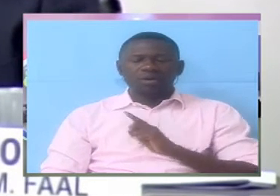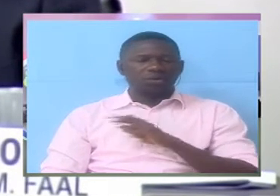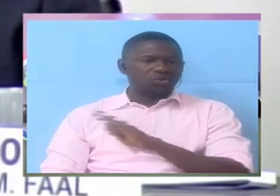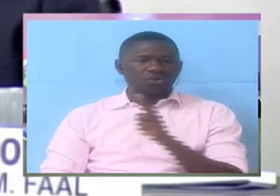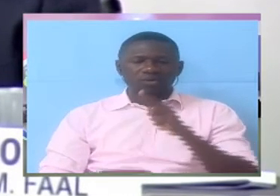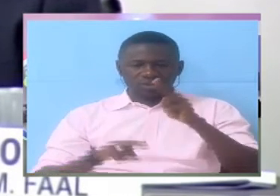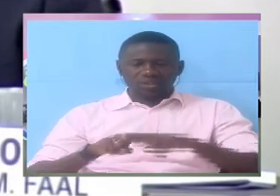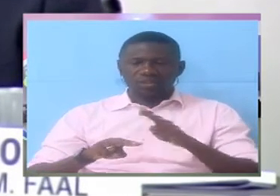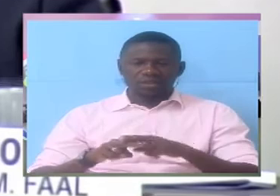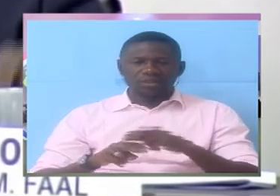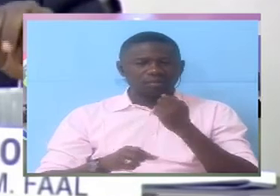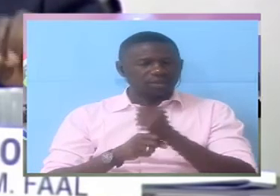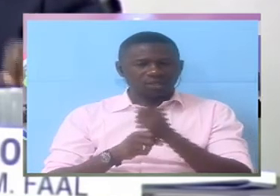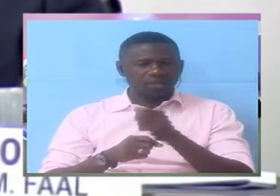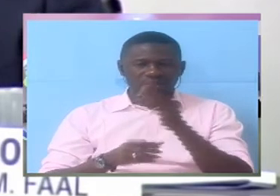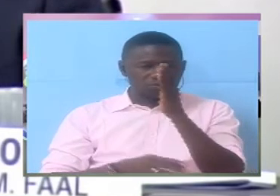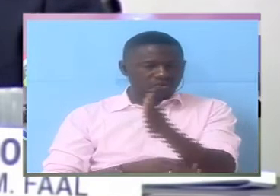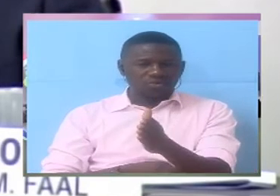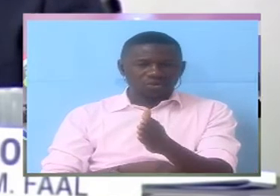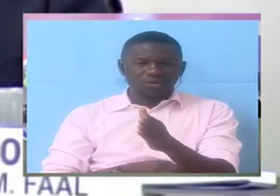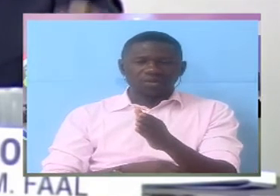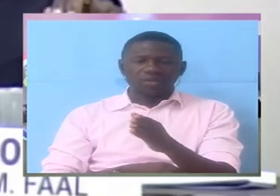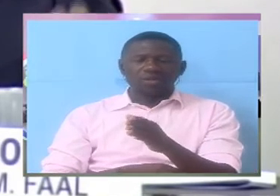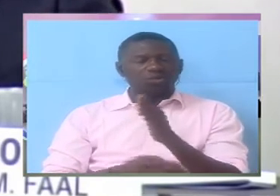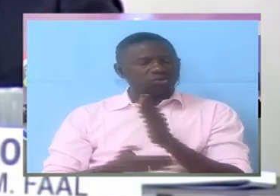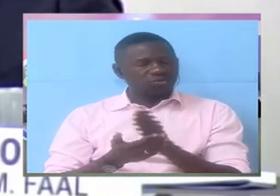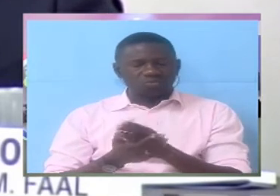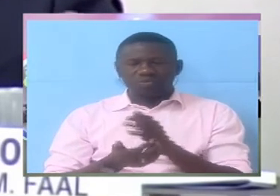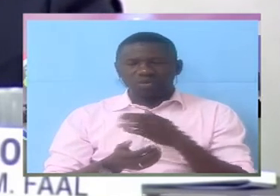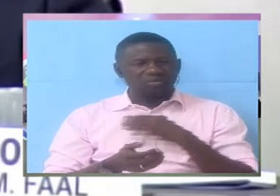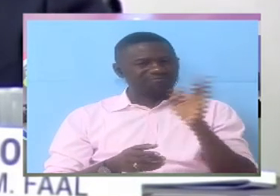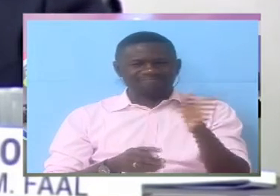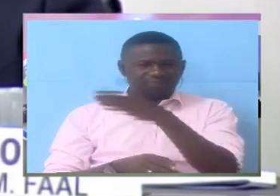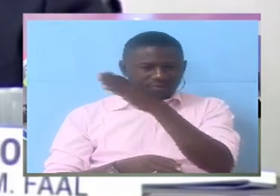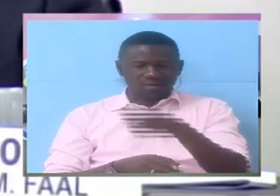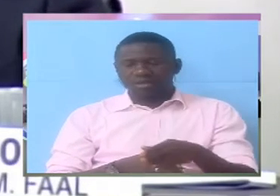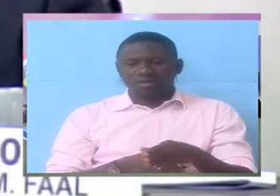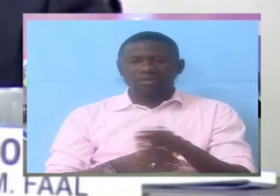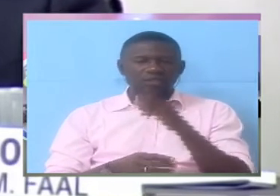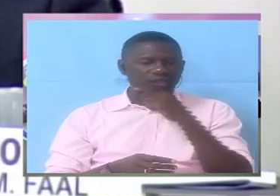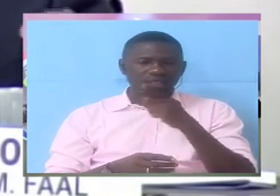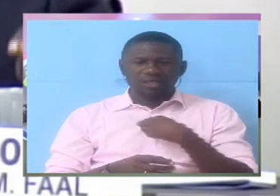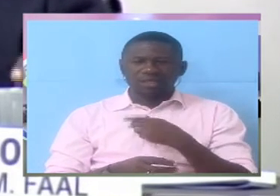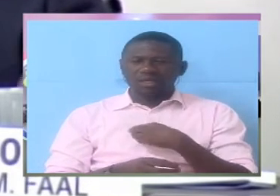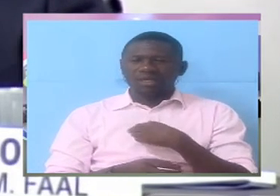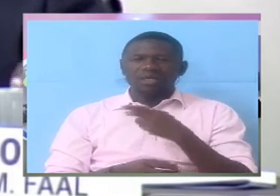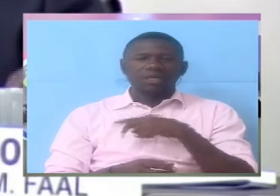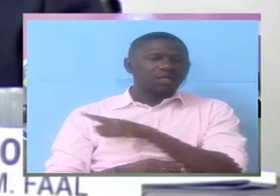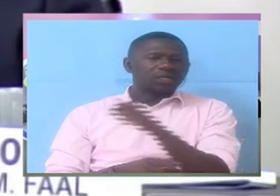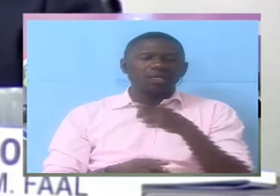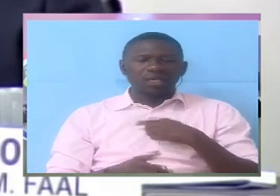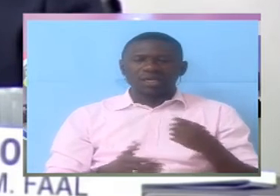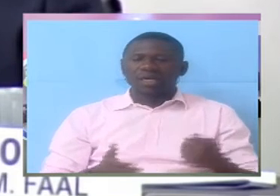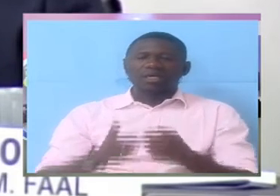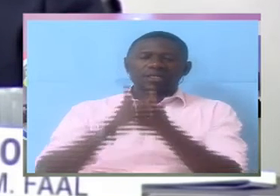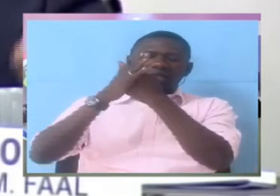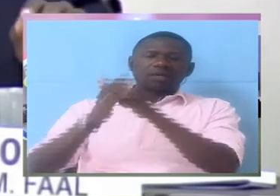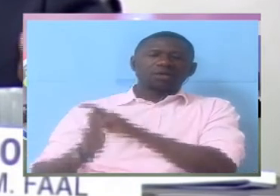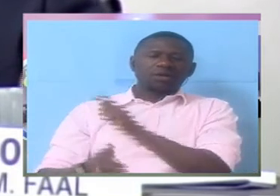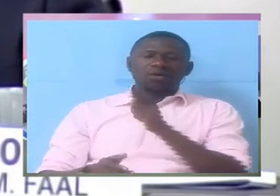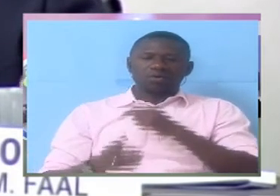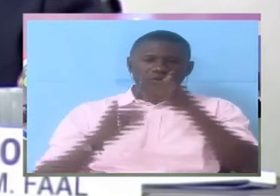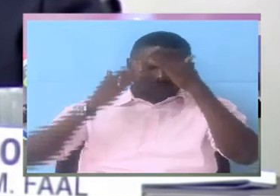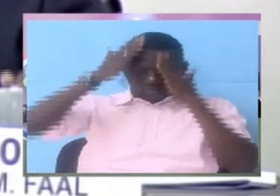justifying it. In fact, we are condemning it. We are saying it was cowardly. They attacked our forces and